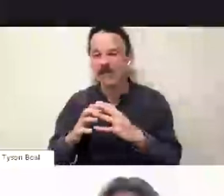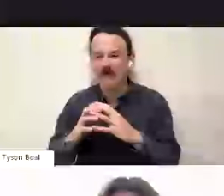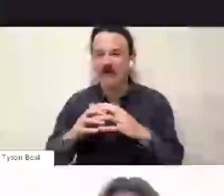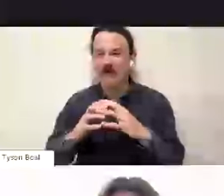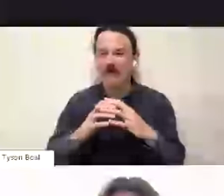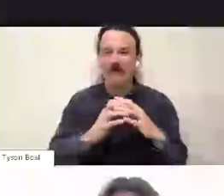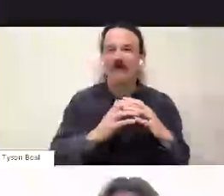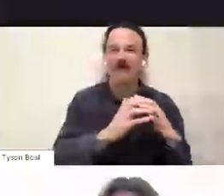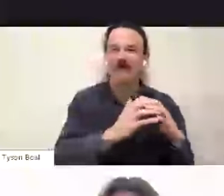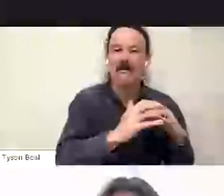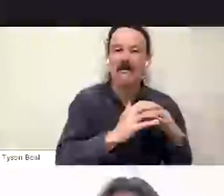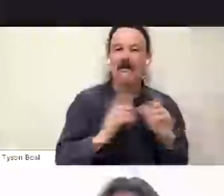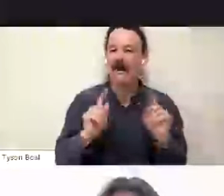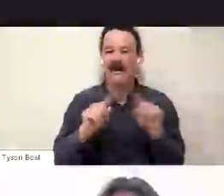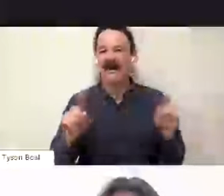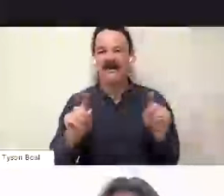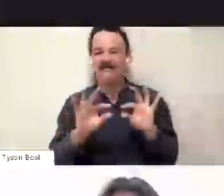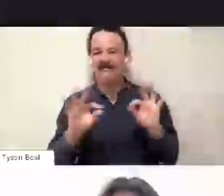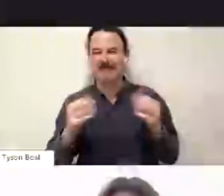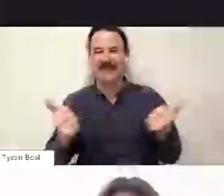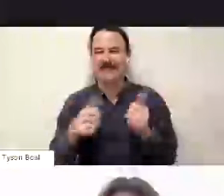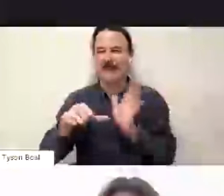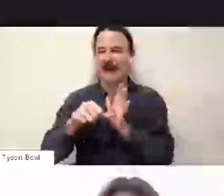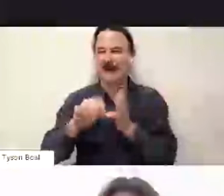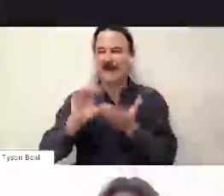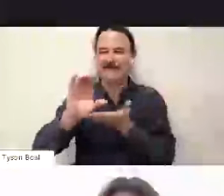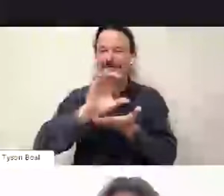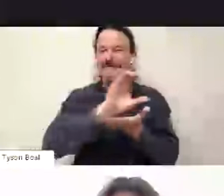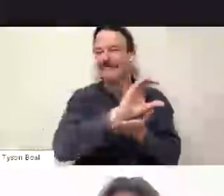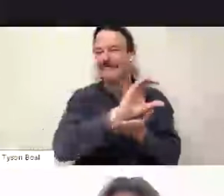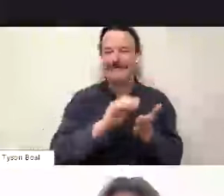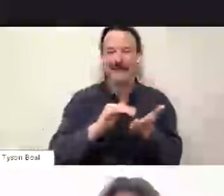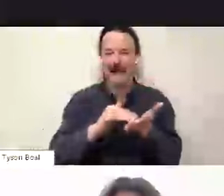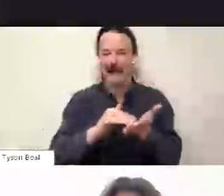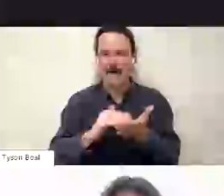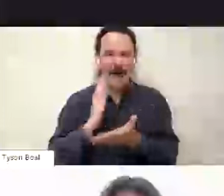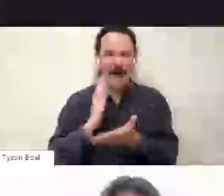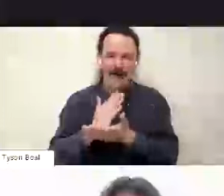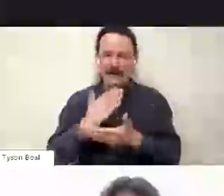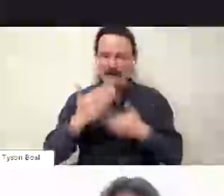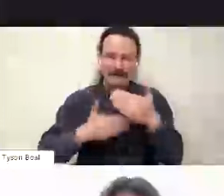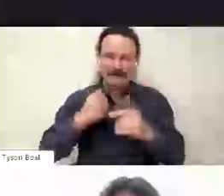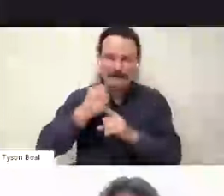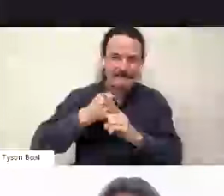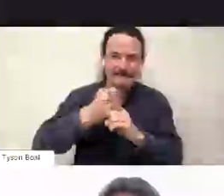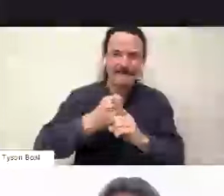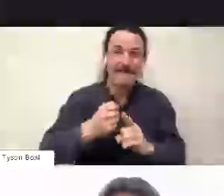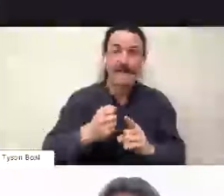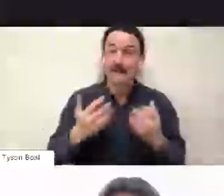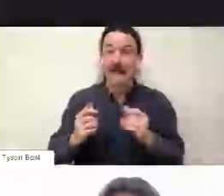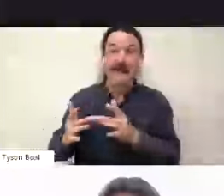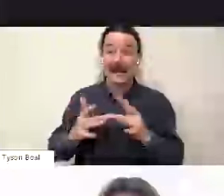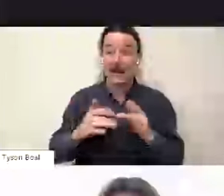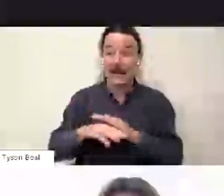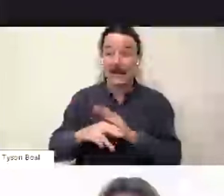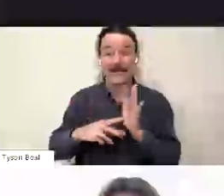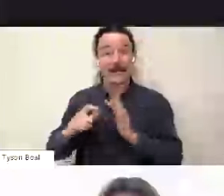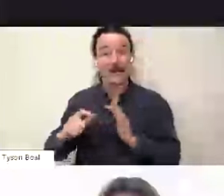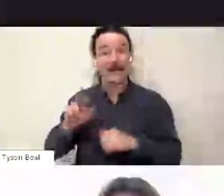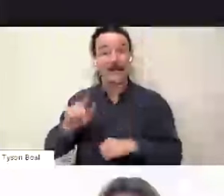were resourced in any meaningful way. There was a network of Aboriginal people with disability in Victoria for a